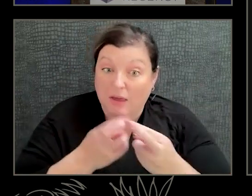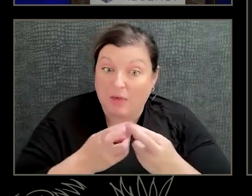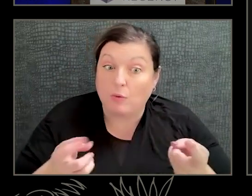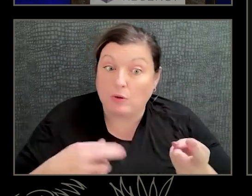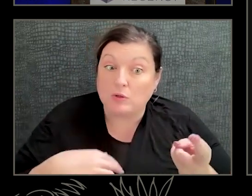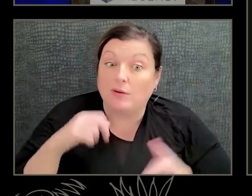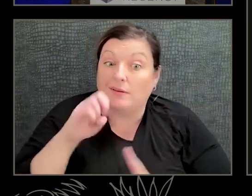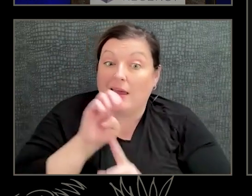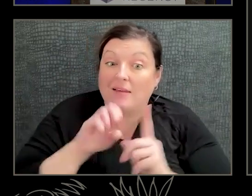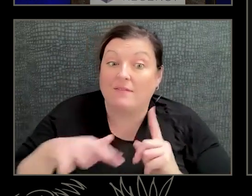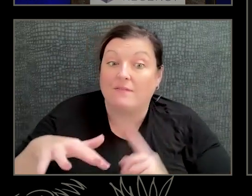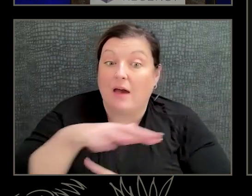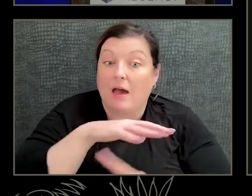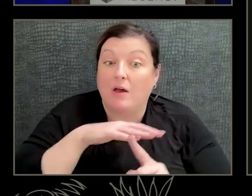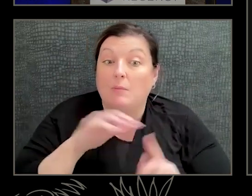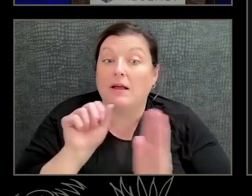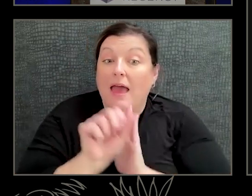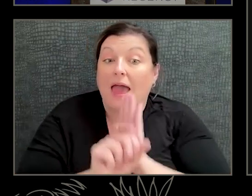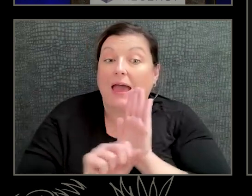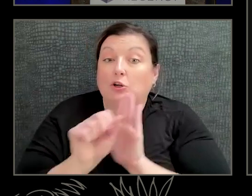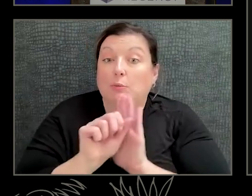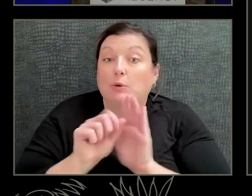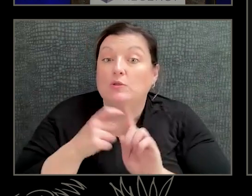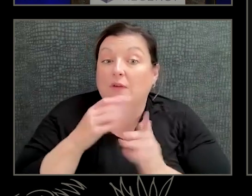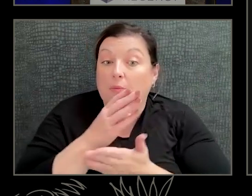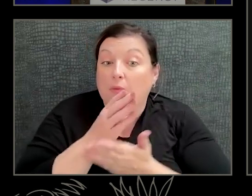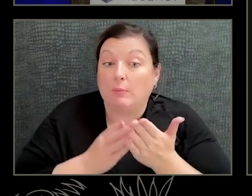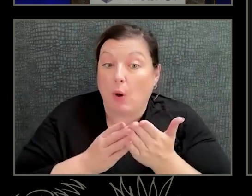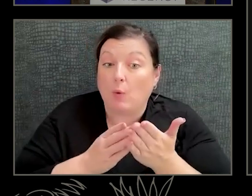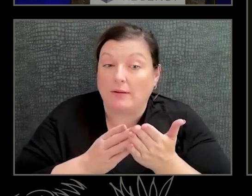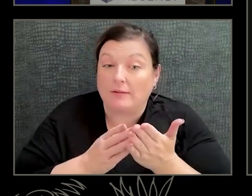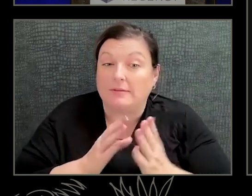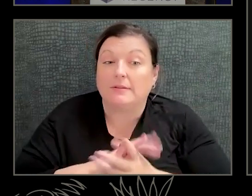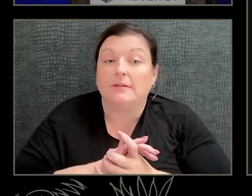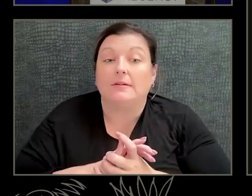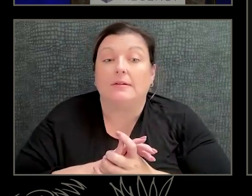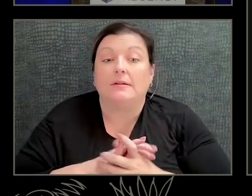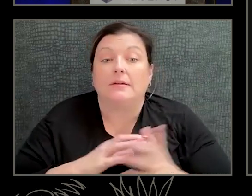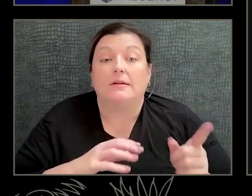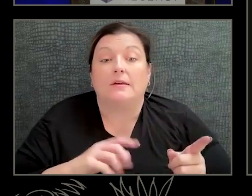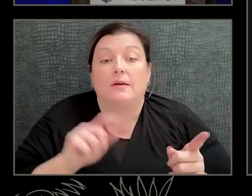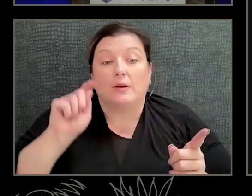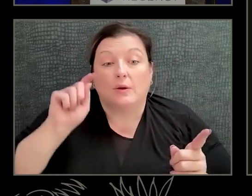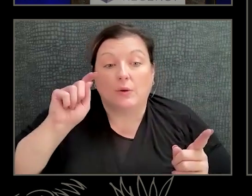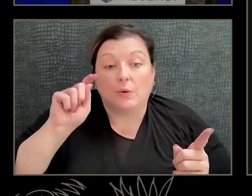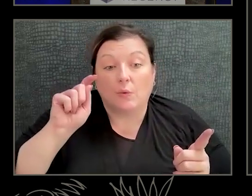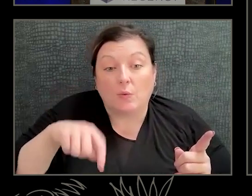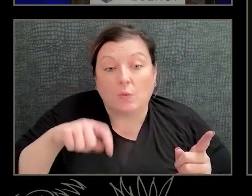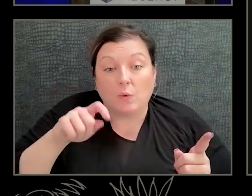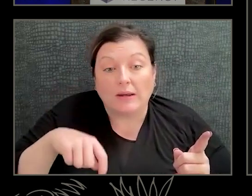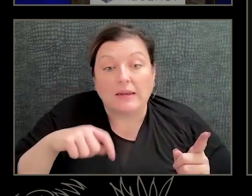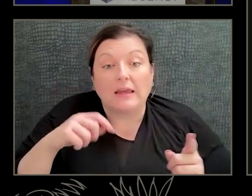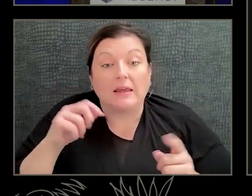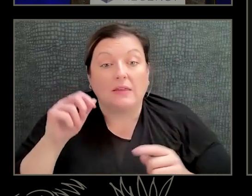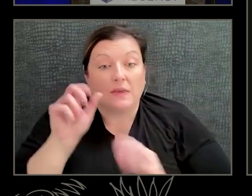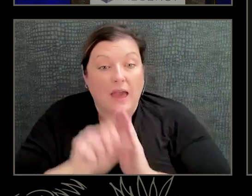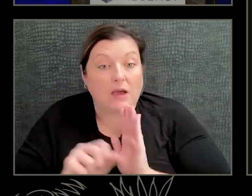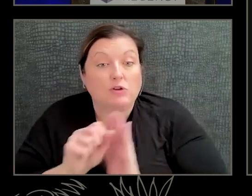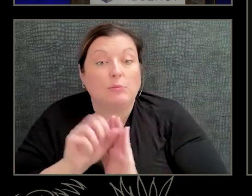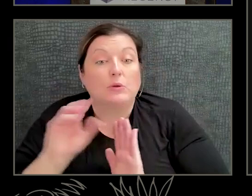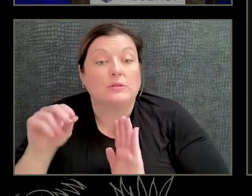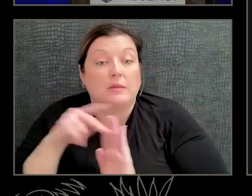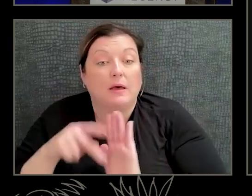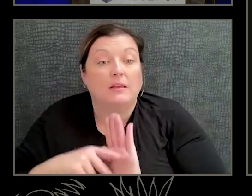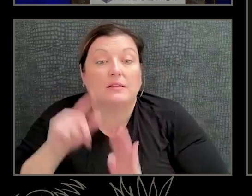environmental attributes from the component invoking it. Now remember, we also need the user attributes and the policy for ABAC evaluation.